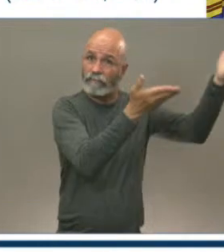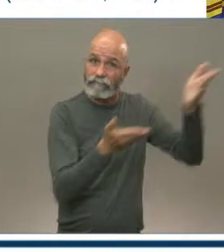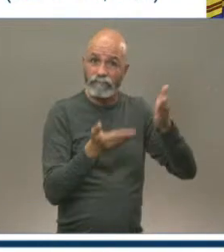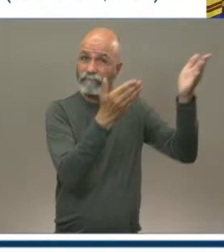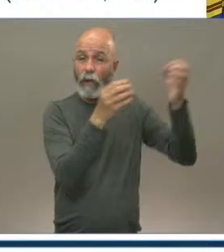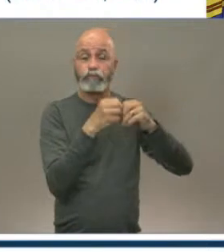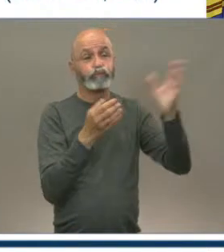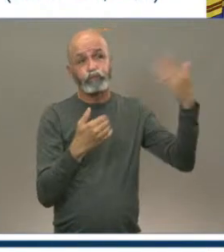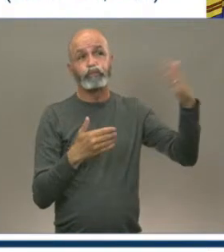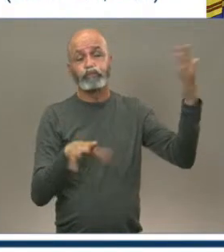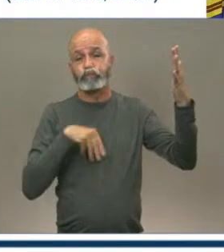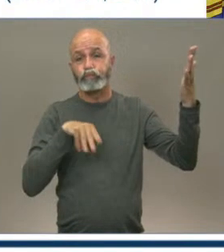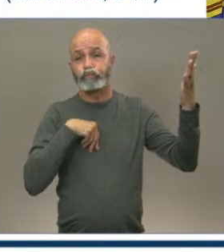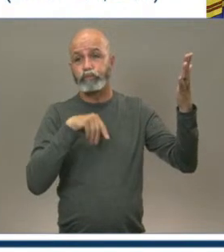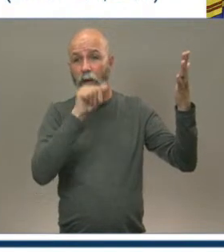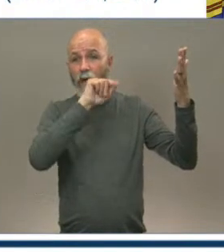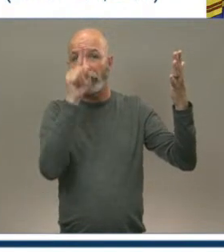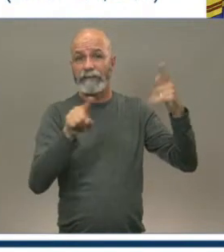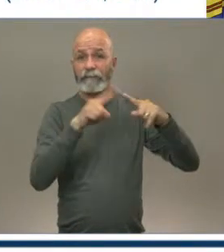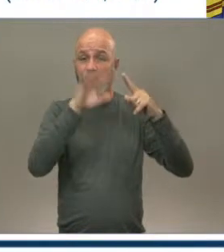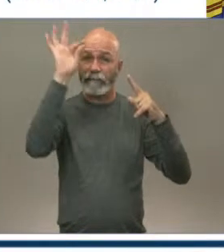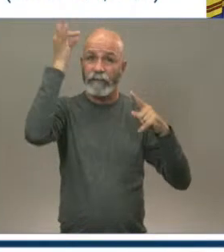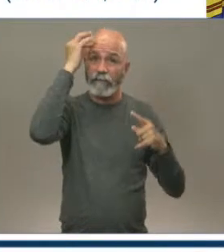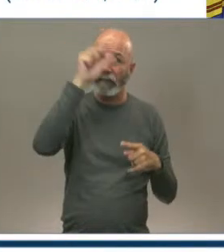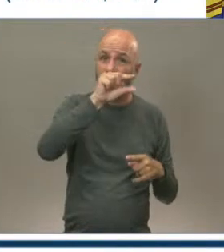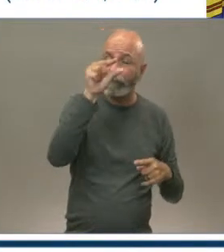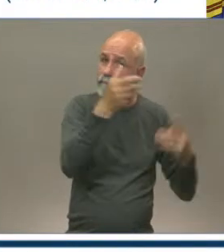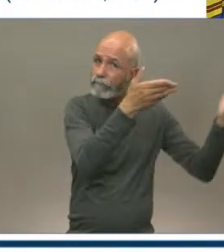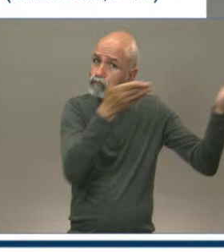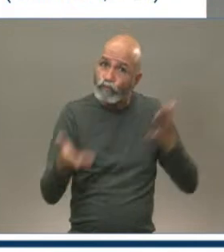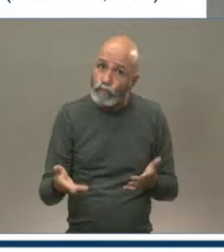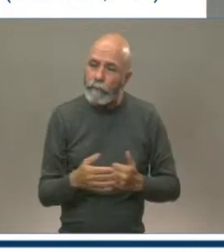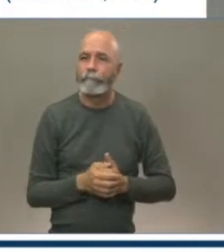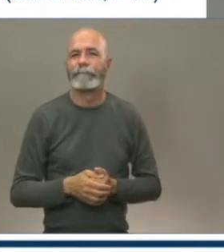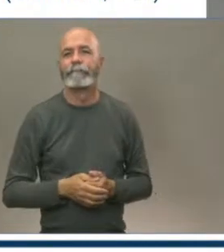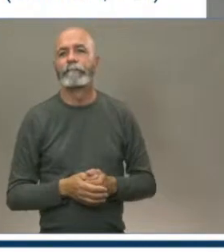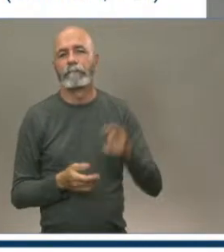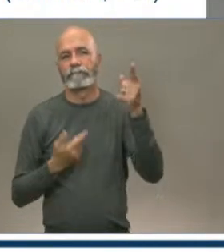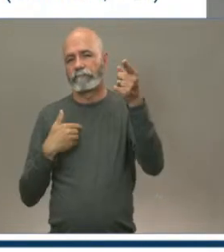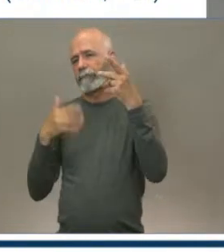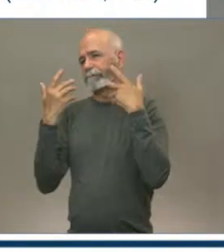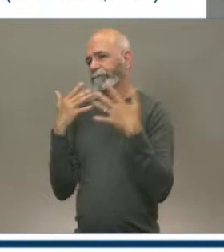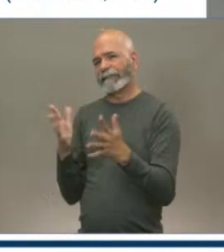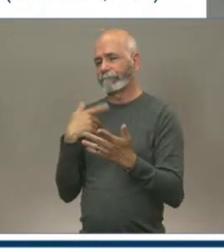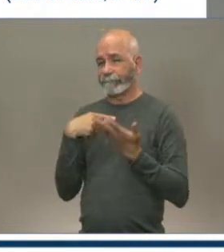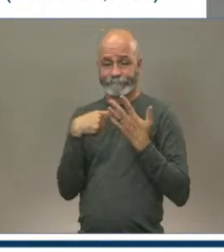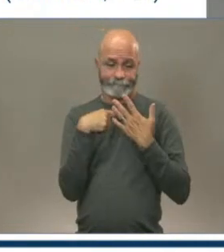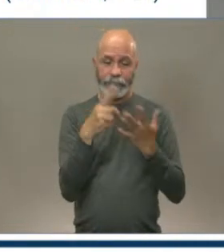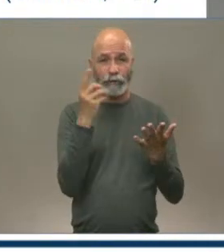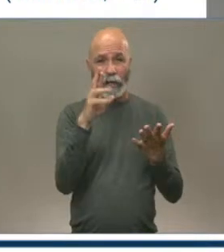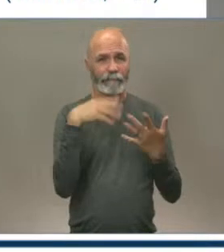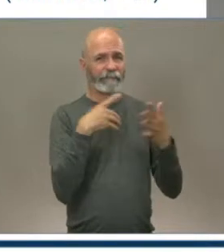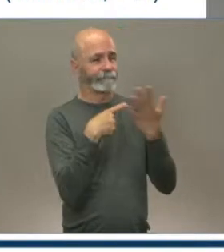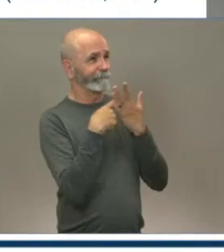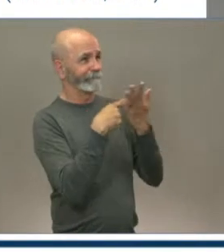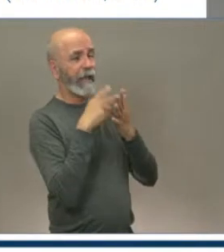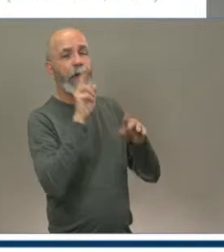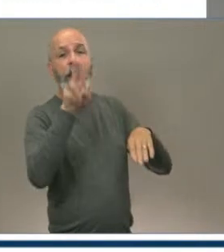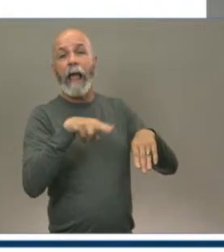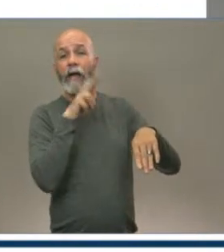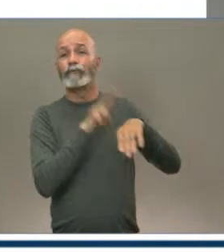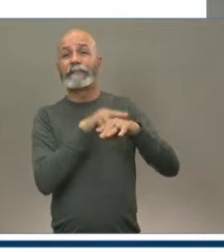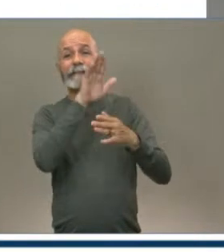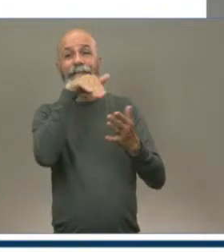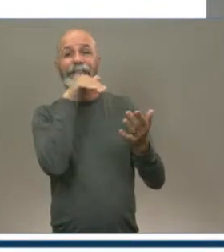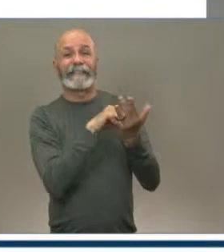AstraZeneca from the federal government? So we've actually had conversations with the National Operating Center just this afternoon,